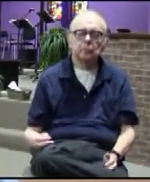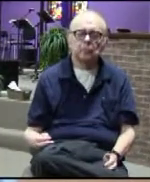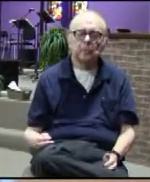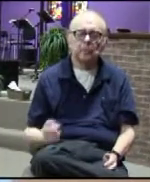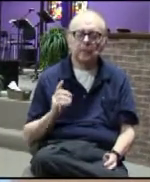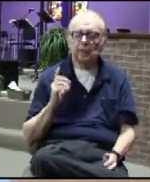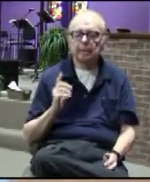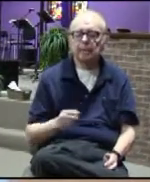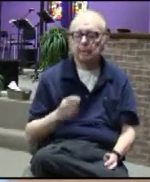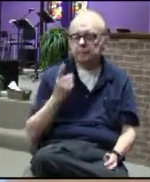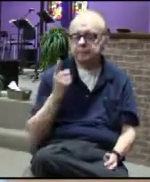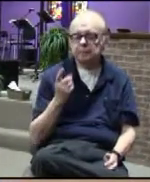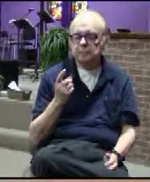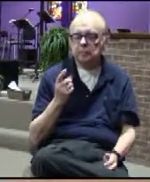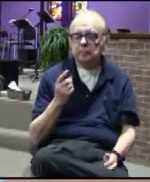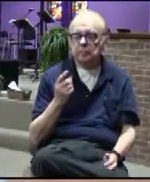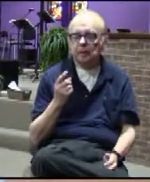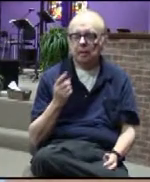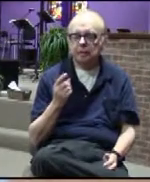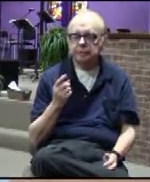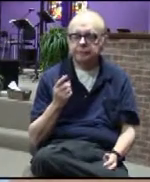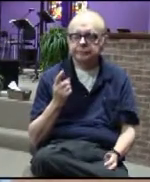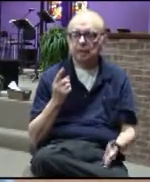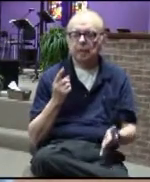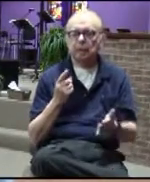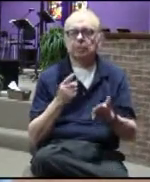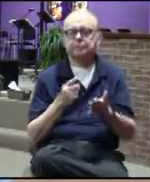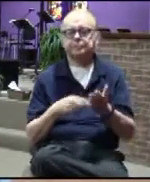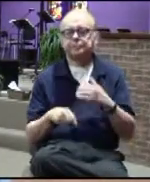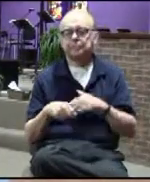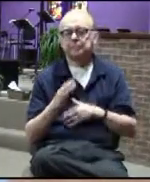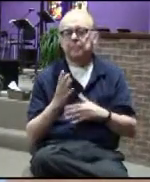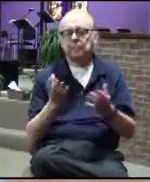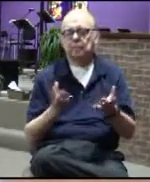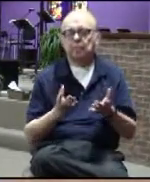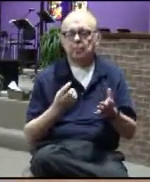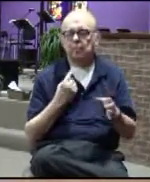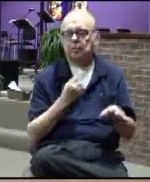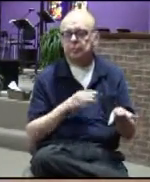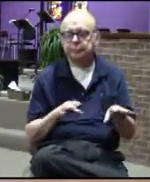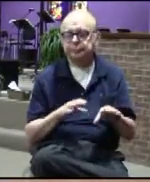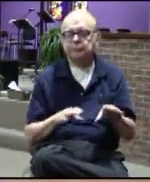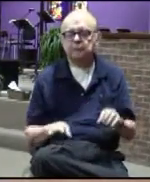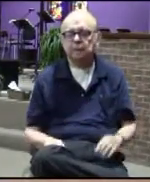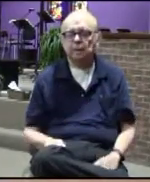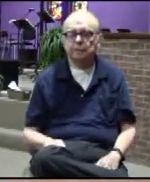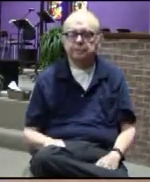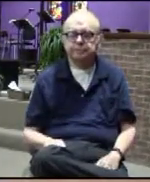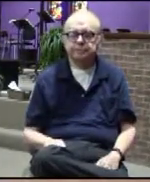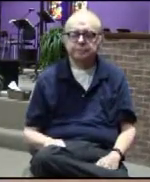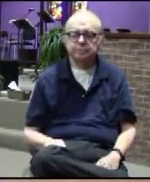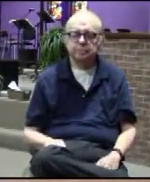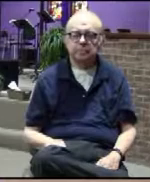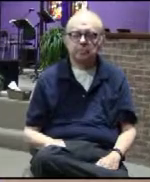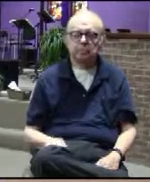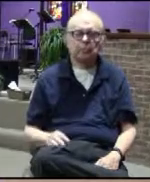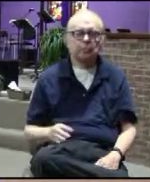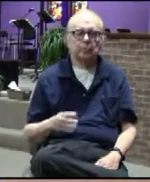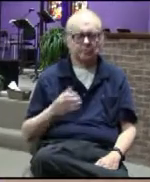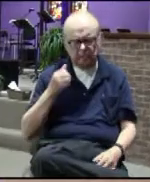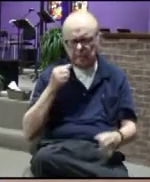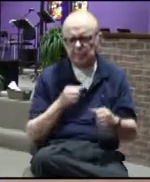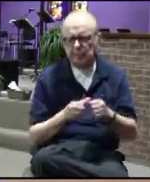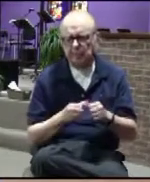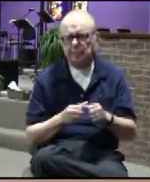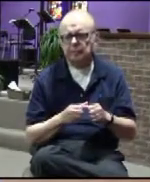we need to understand what it is that God wants us to do do you